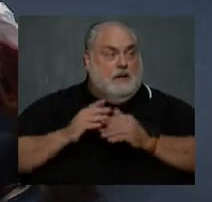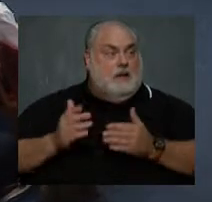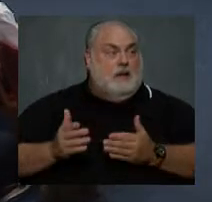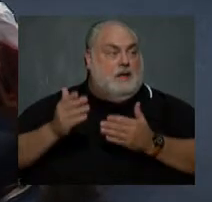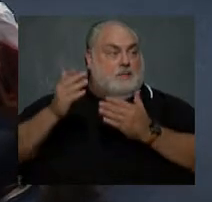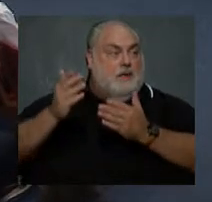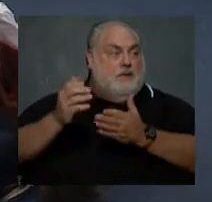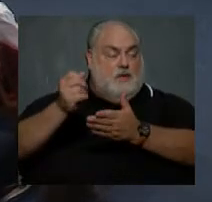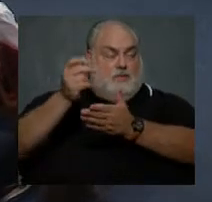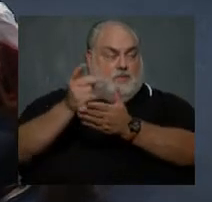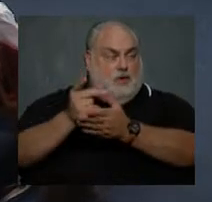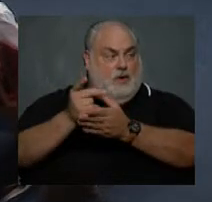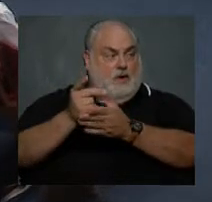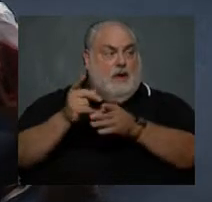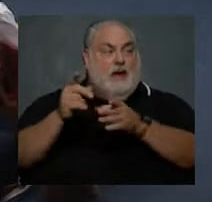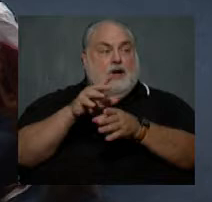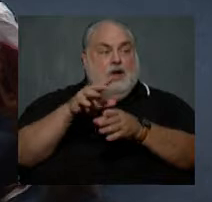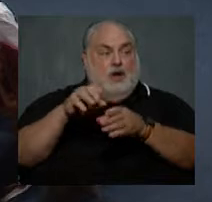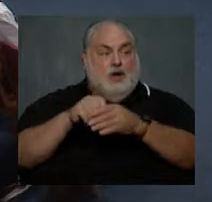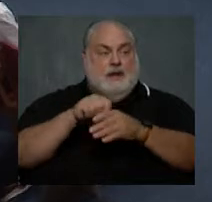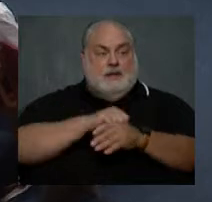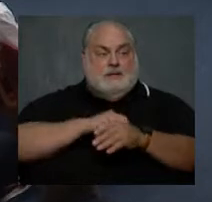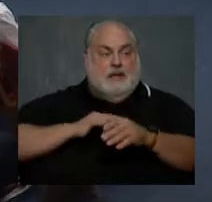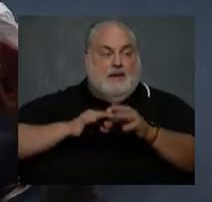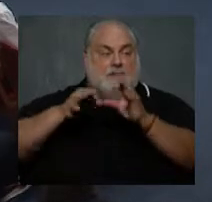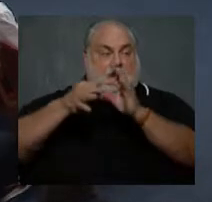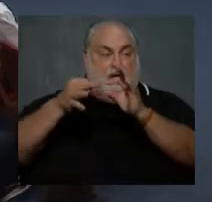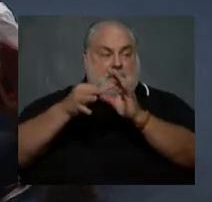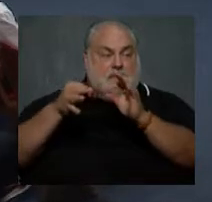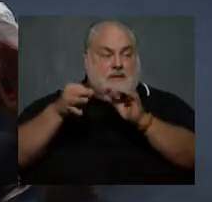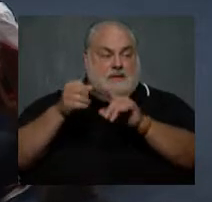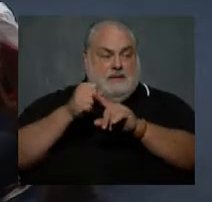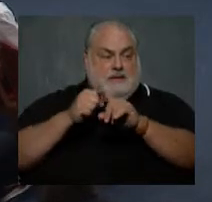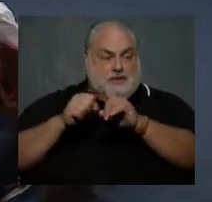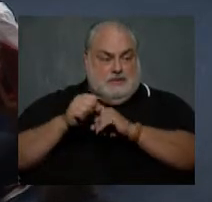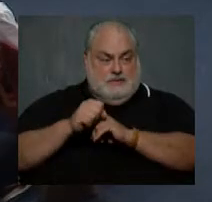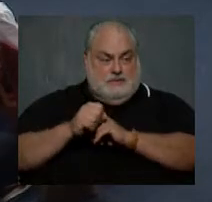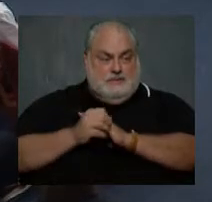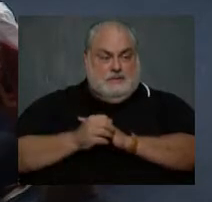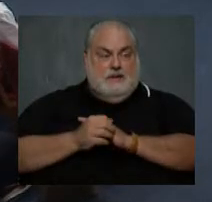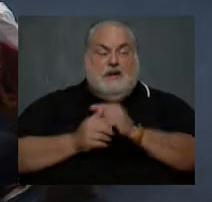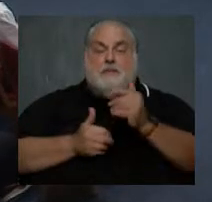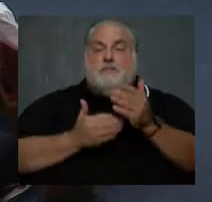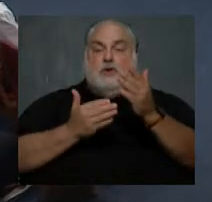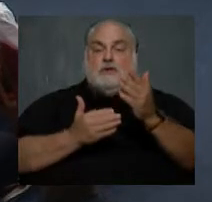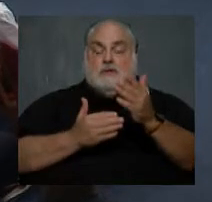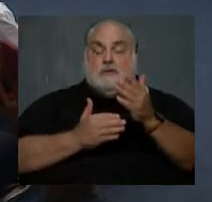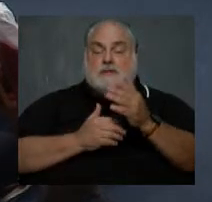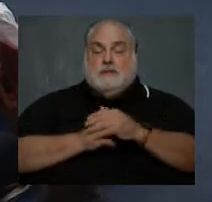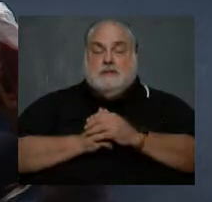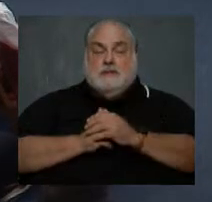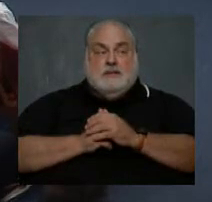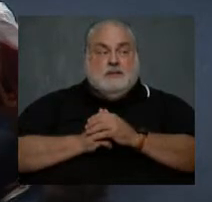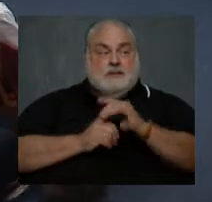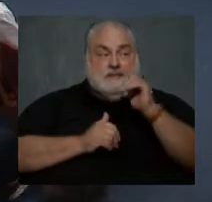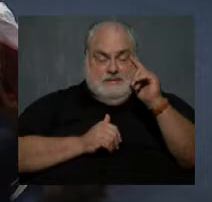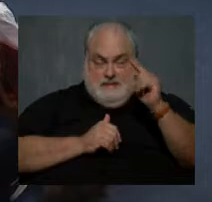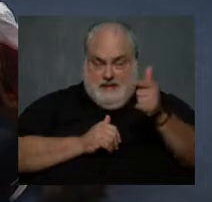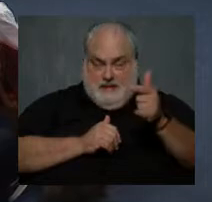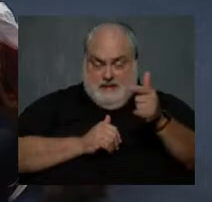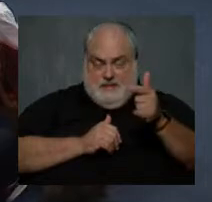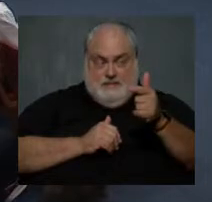we approve the consent agenda, including all staff comments and conditions. There's been a motion made to approve the consent agenda. Has it been